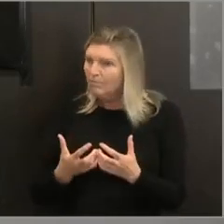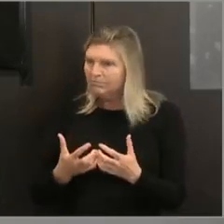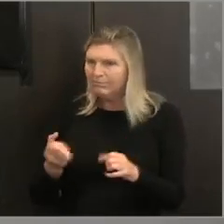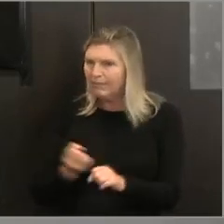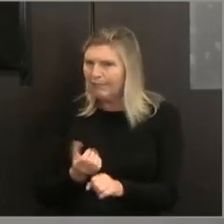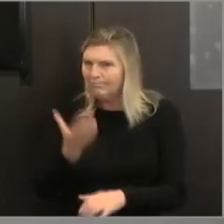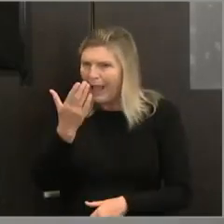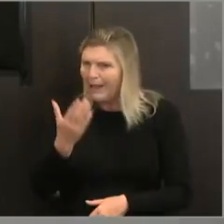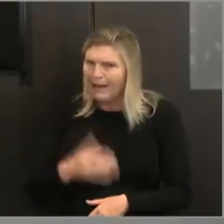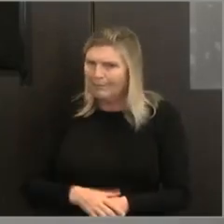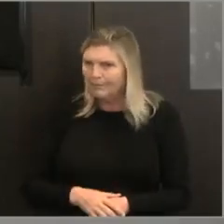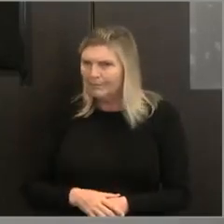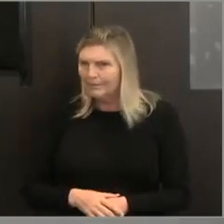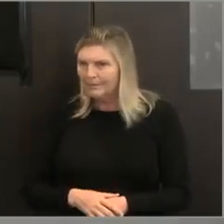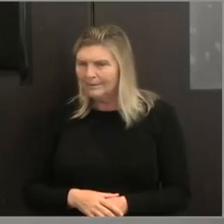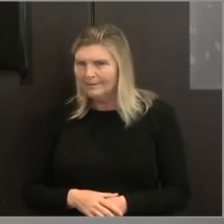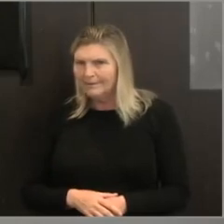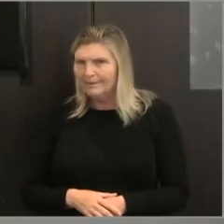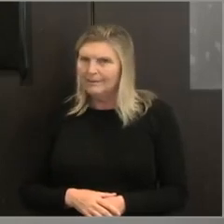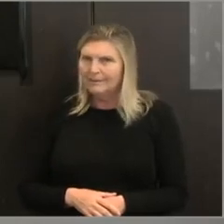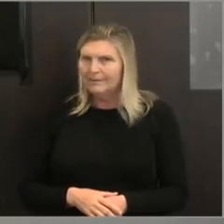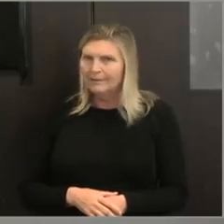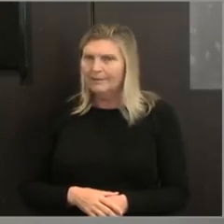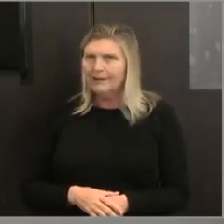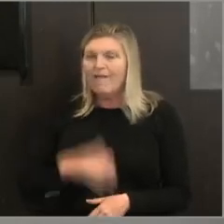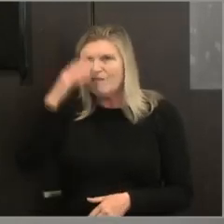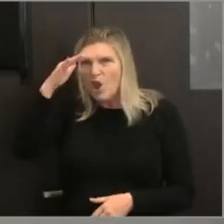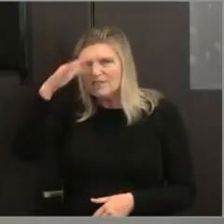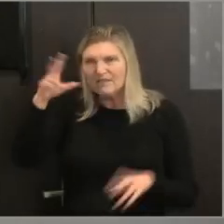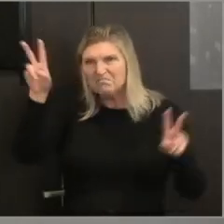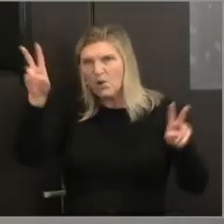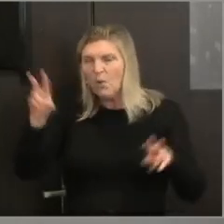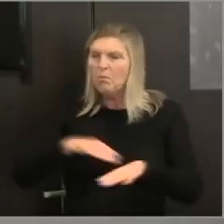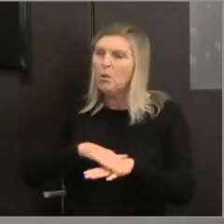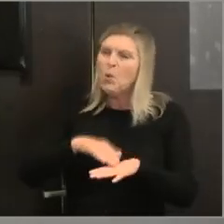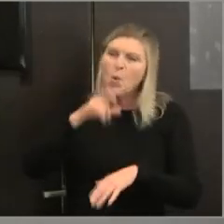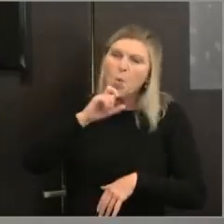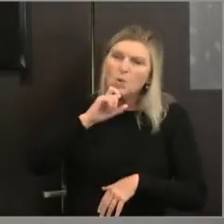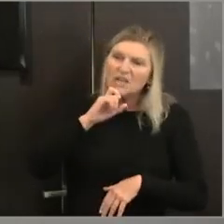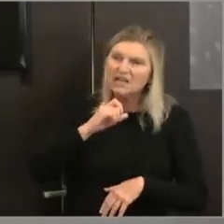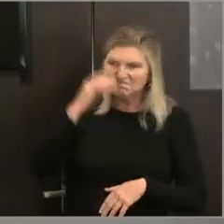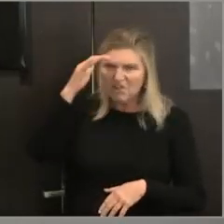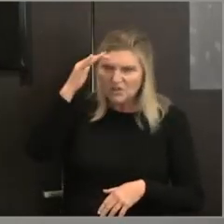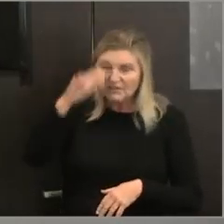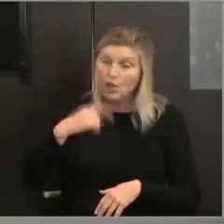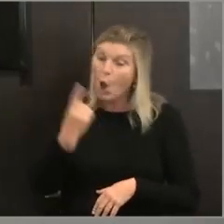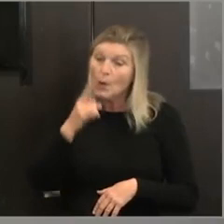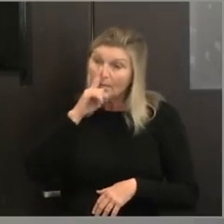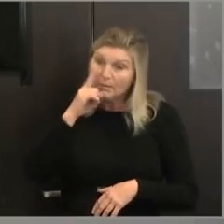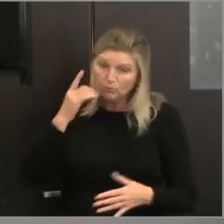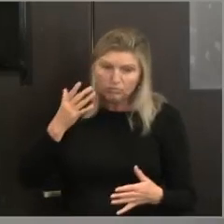a doctrine called the Blue Water Doctrine, which said that the only peoples who are entitled